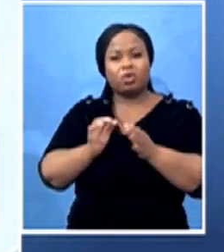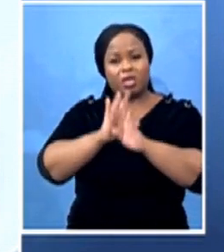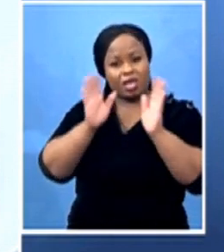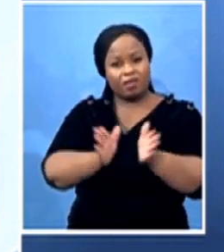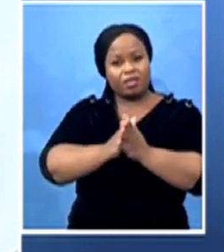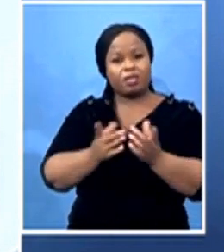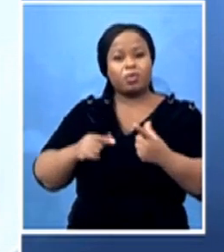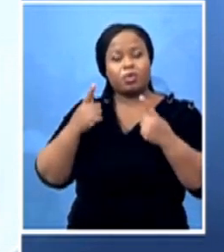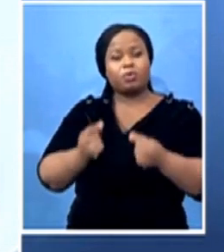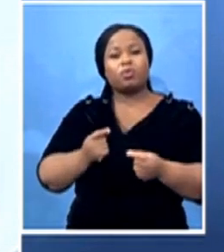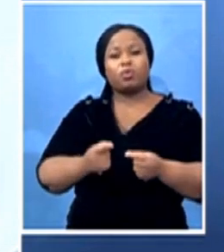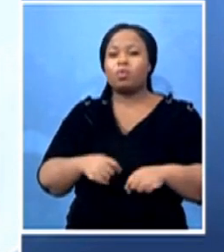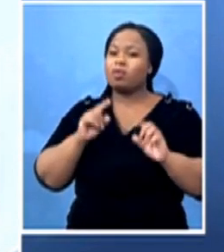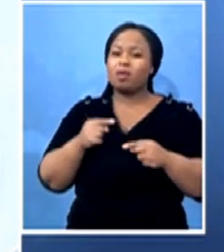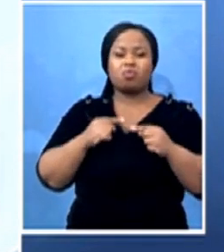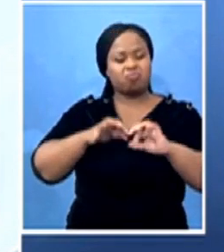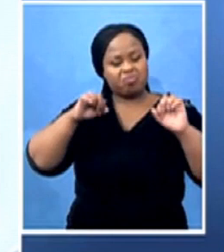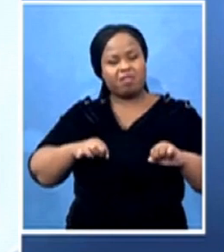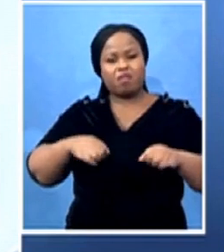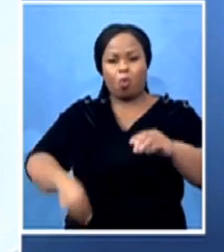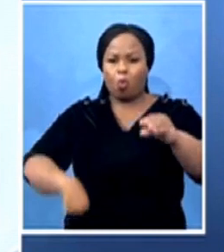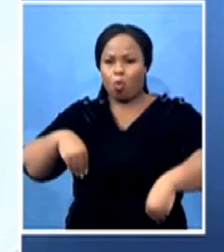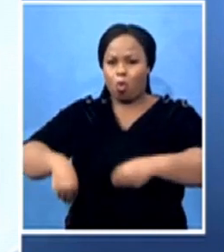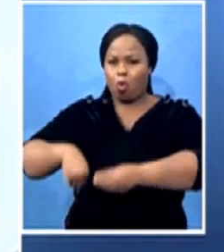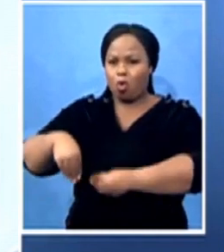for corruption or any unchecked